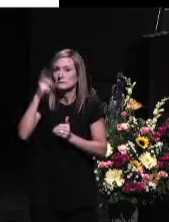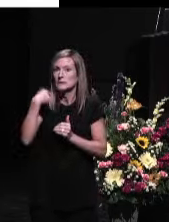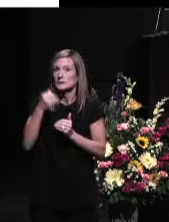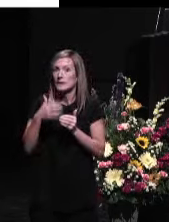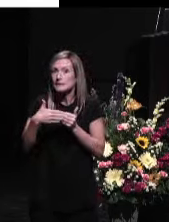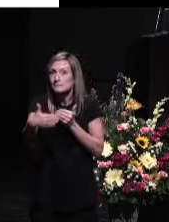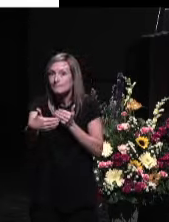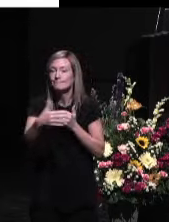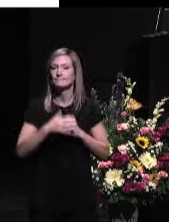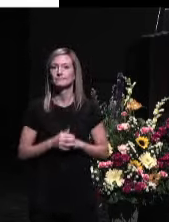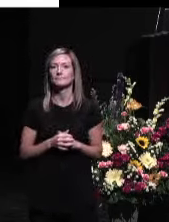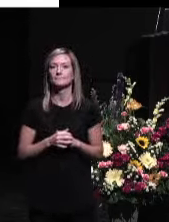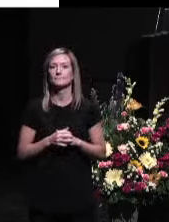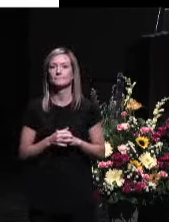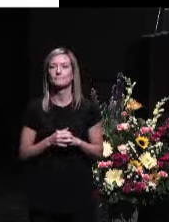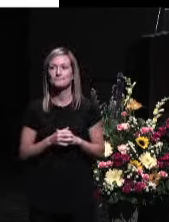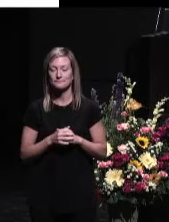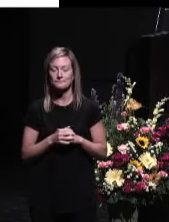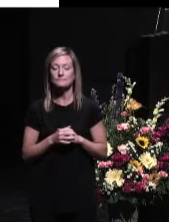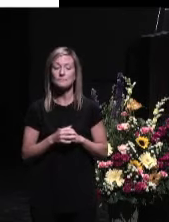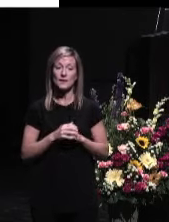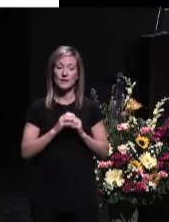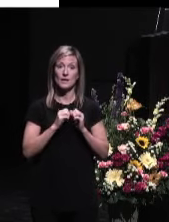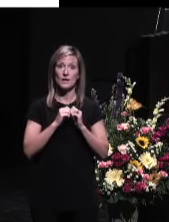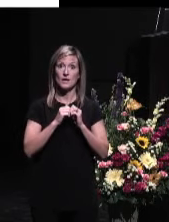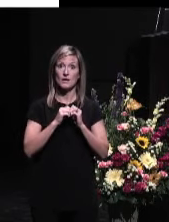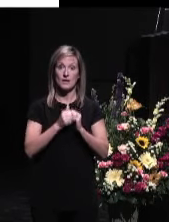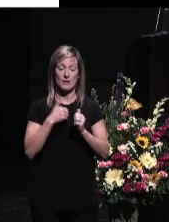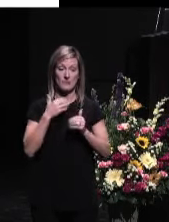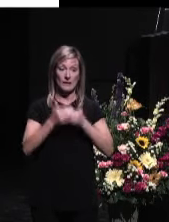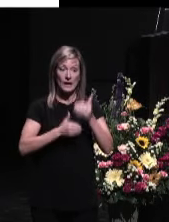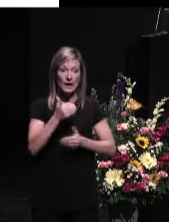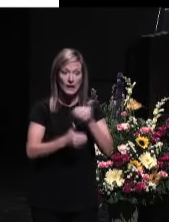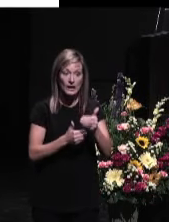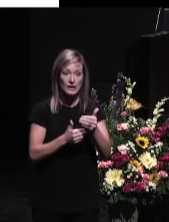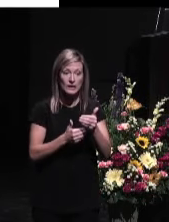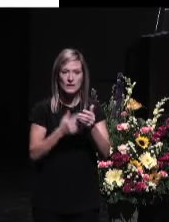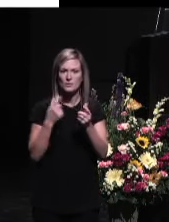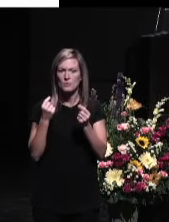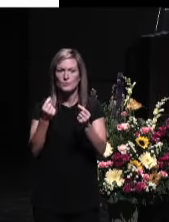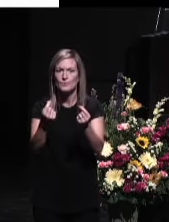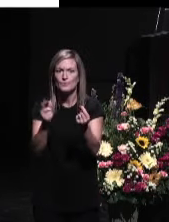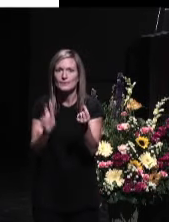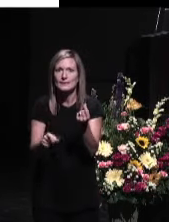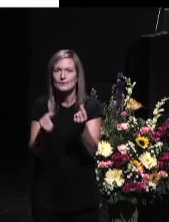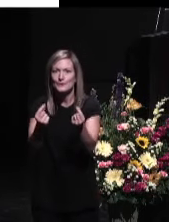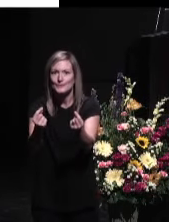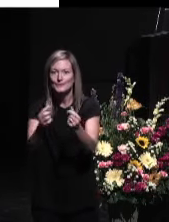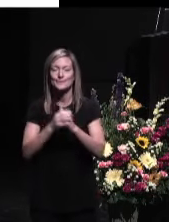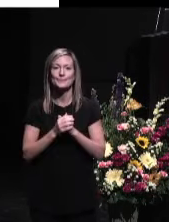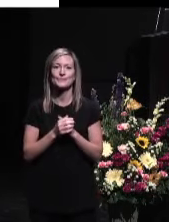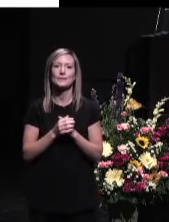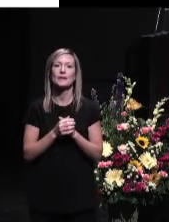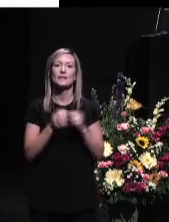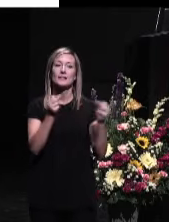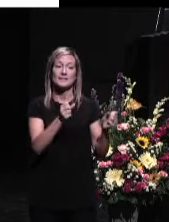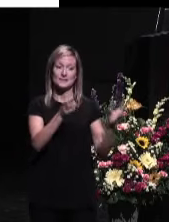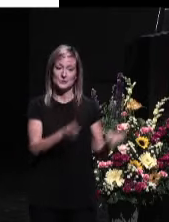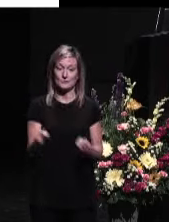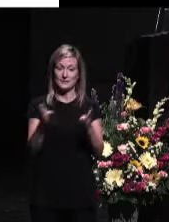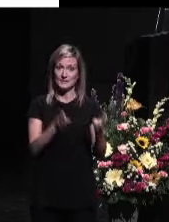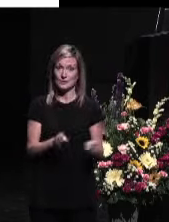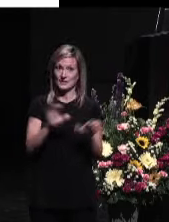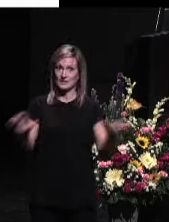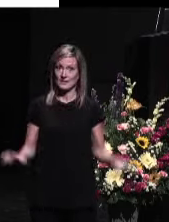continue down this path? And at the same time, what yet needs to be done? The strategic actions, I think you can appreciate, most